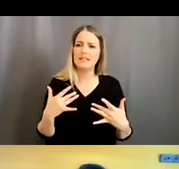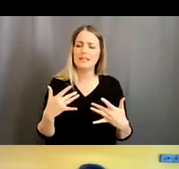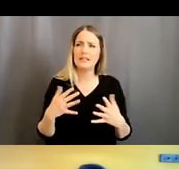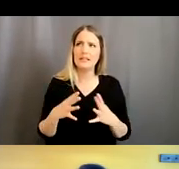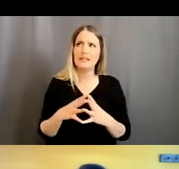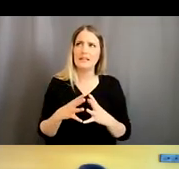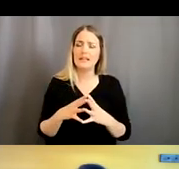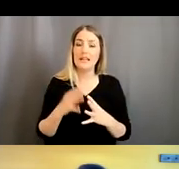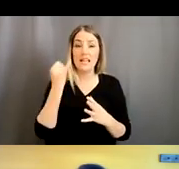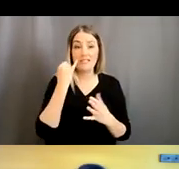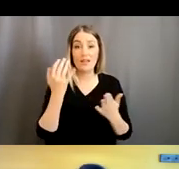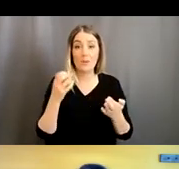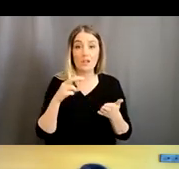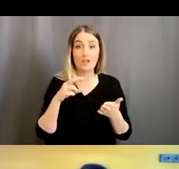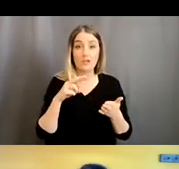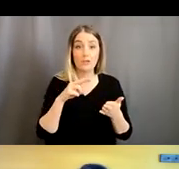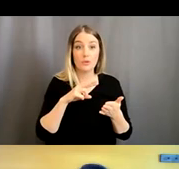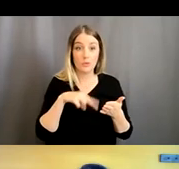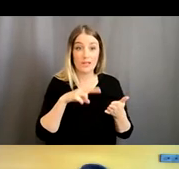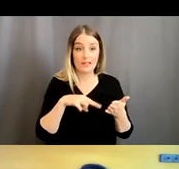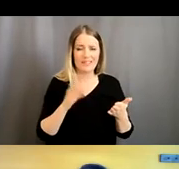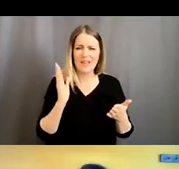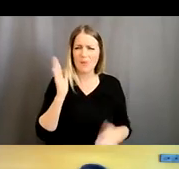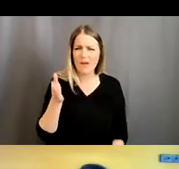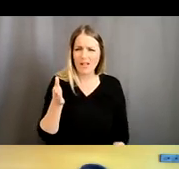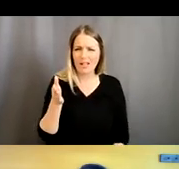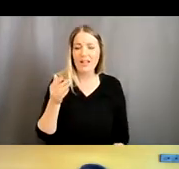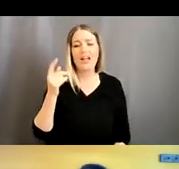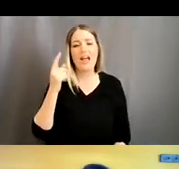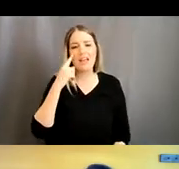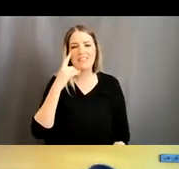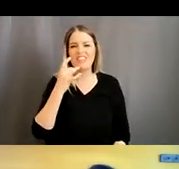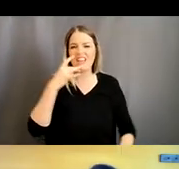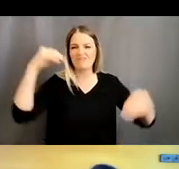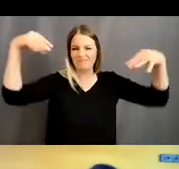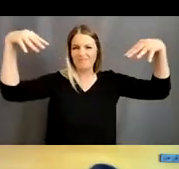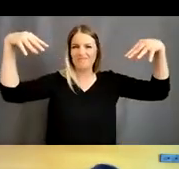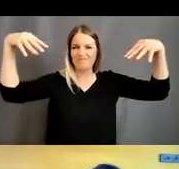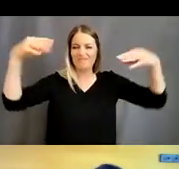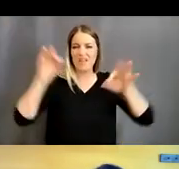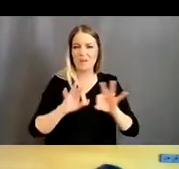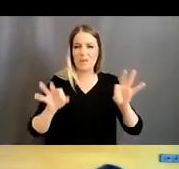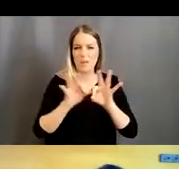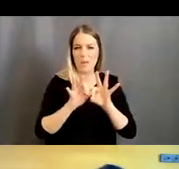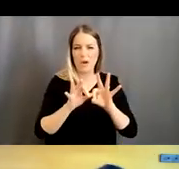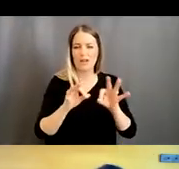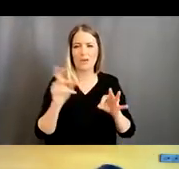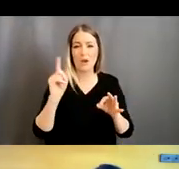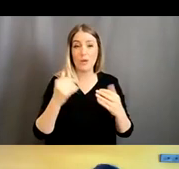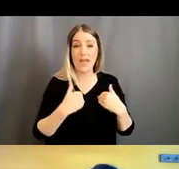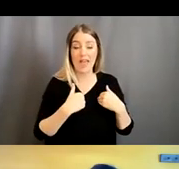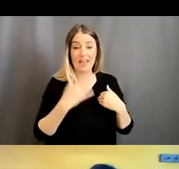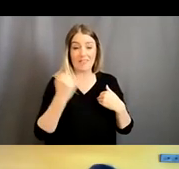if they want to read it all, will. I do think lighting is really important, that where you've got a lot of